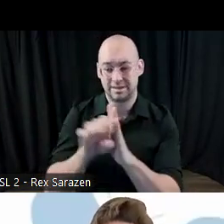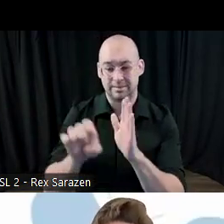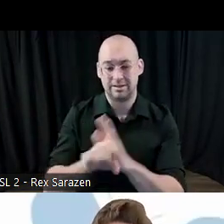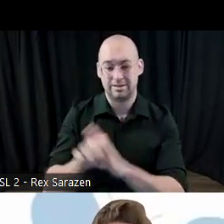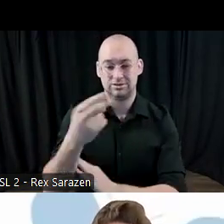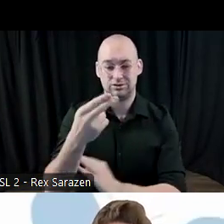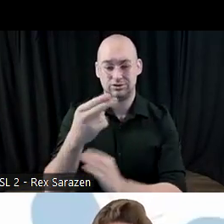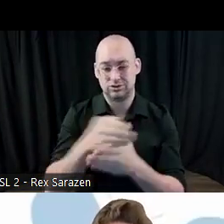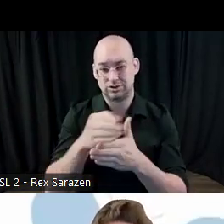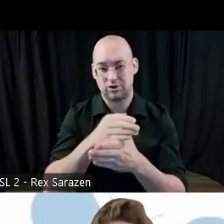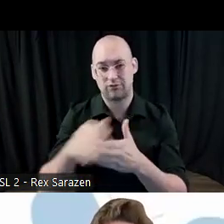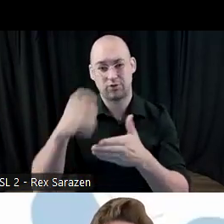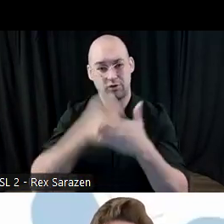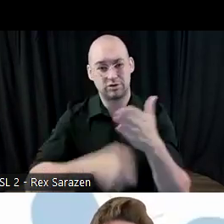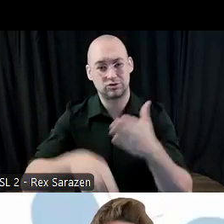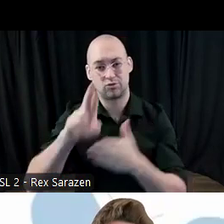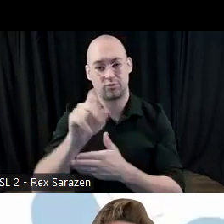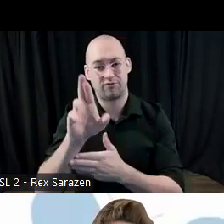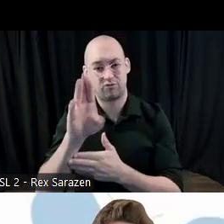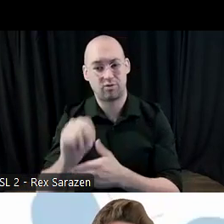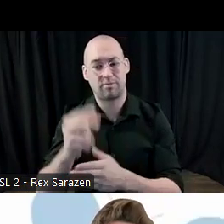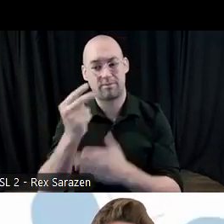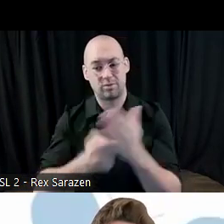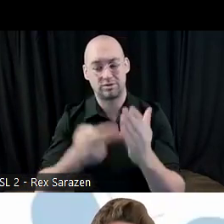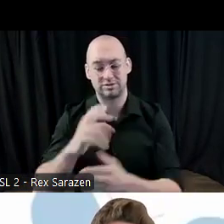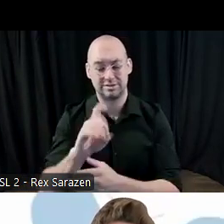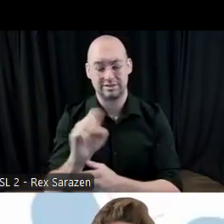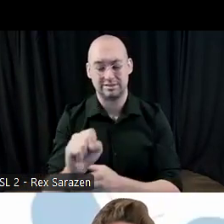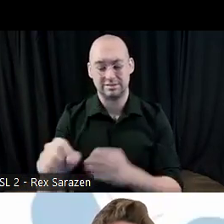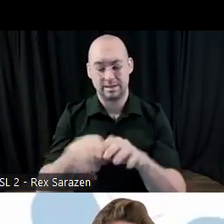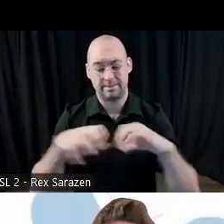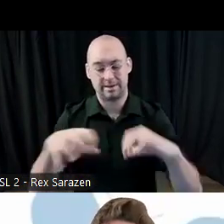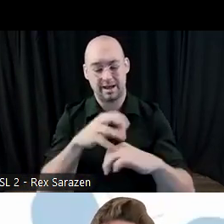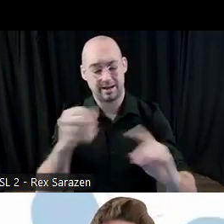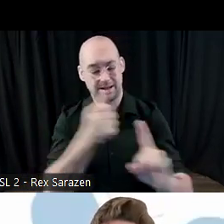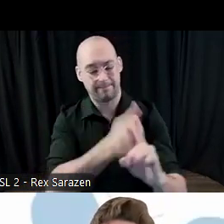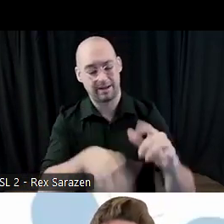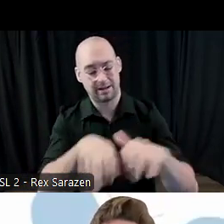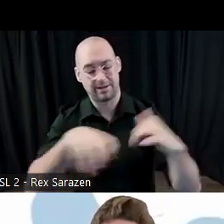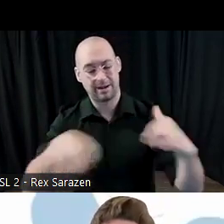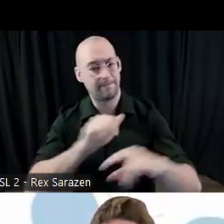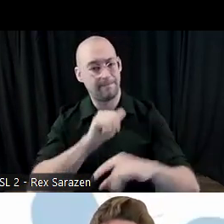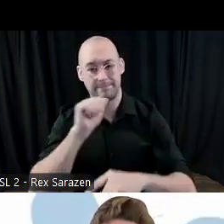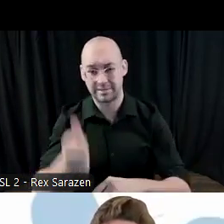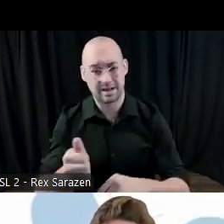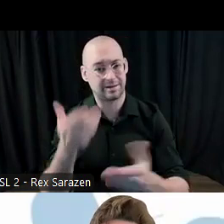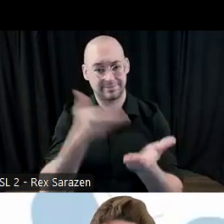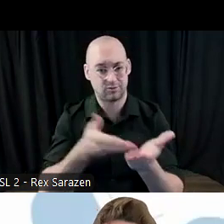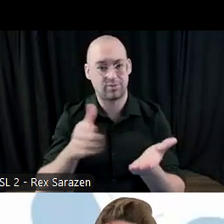priority of both the HCBS subcommittee and the impact committee, but it did not get into the 2025